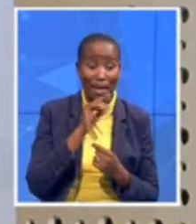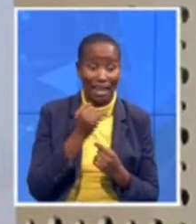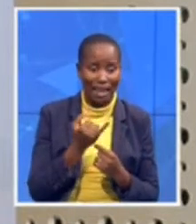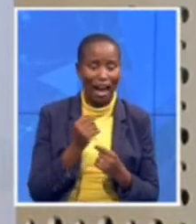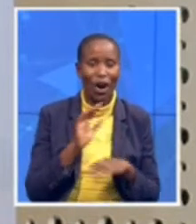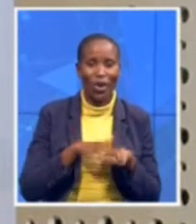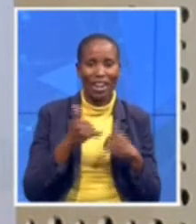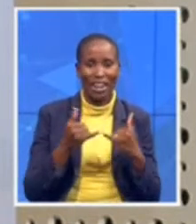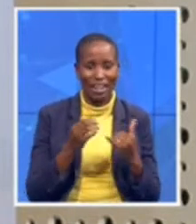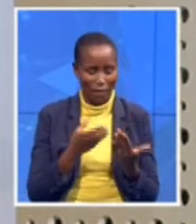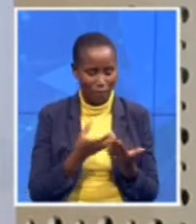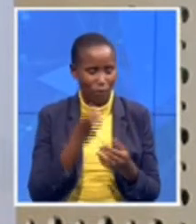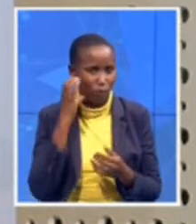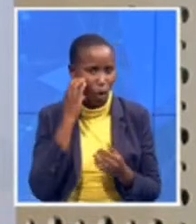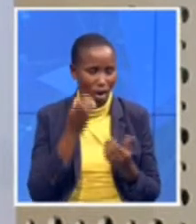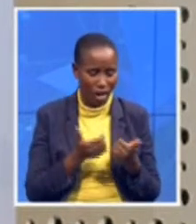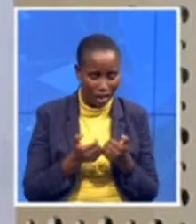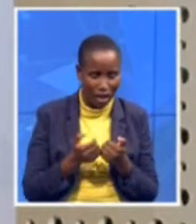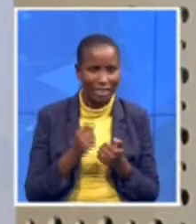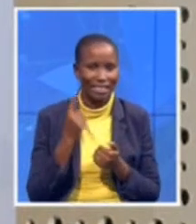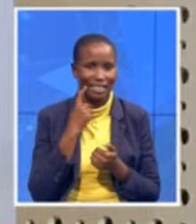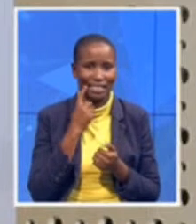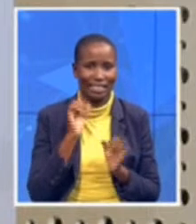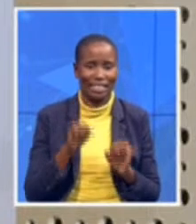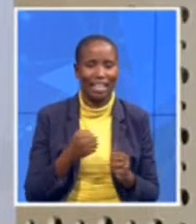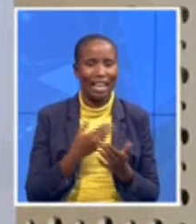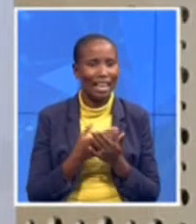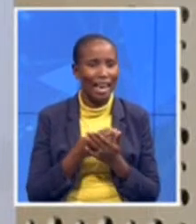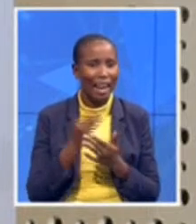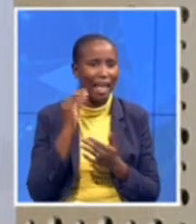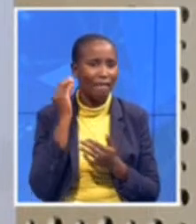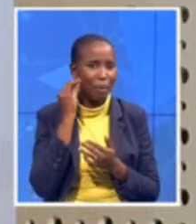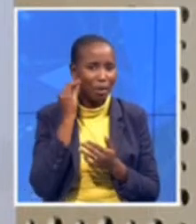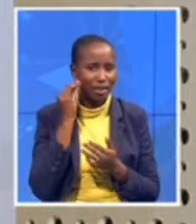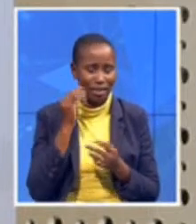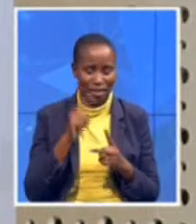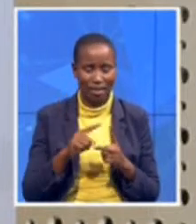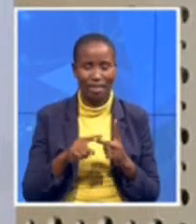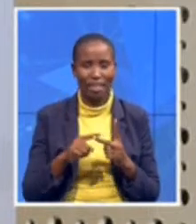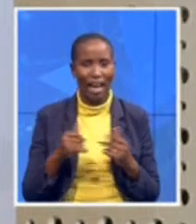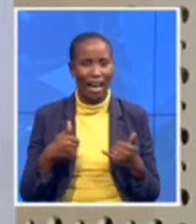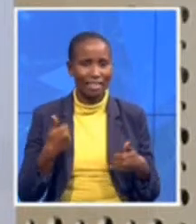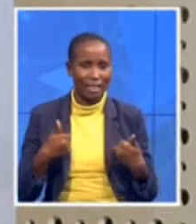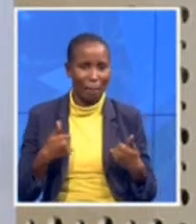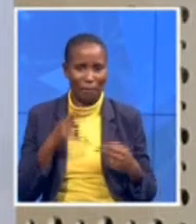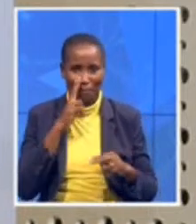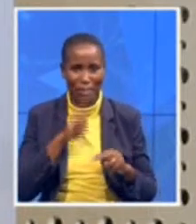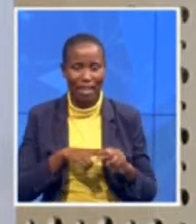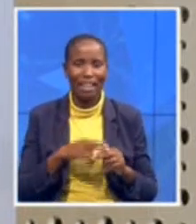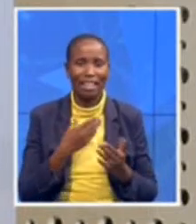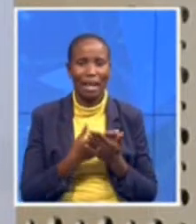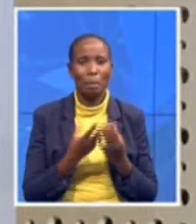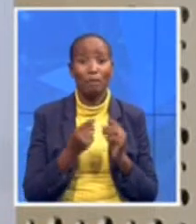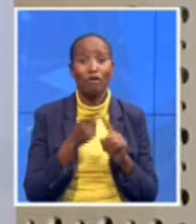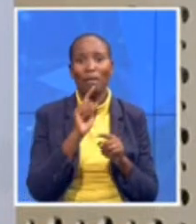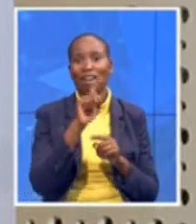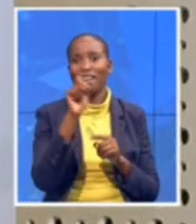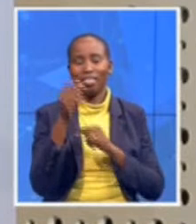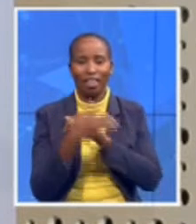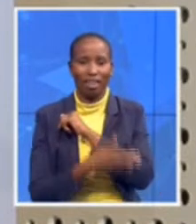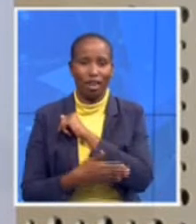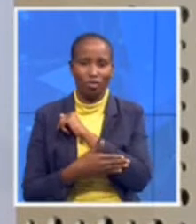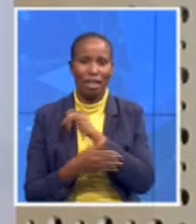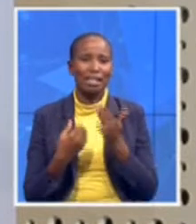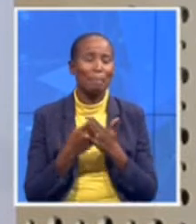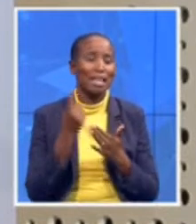news, information, entertainment created in other countries. Many of these countries have very different